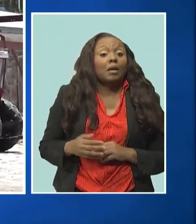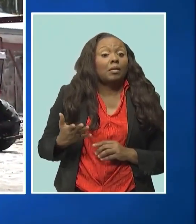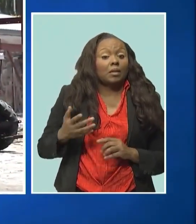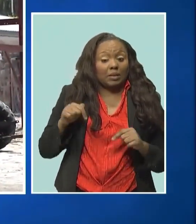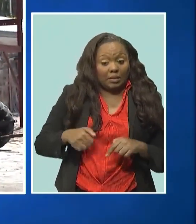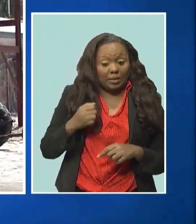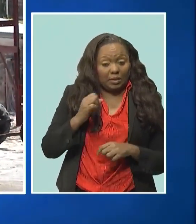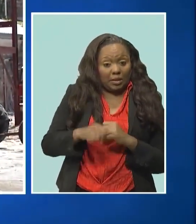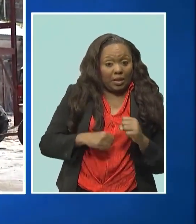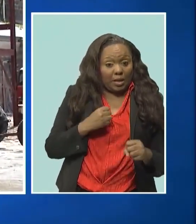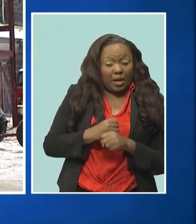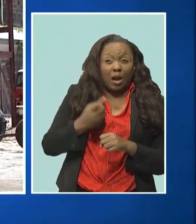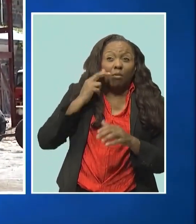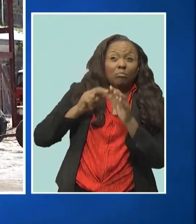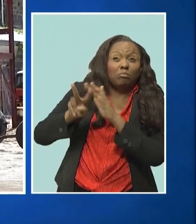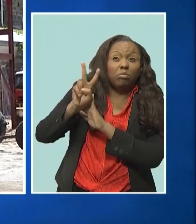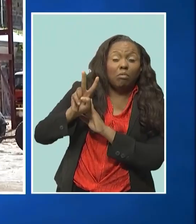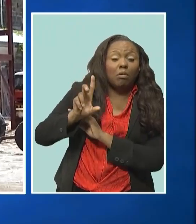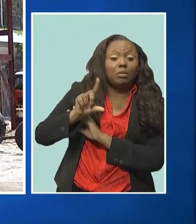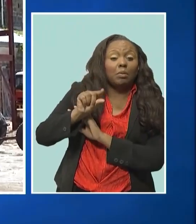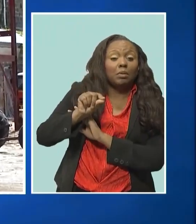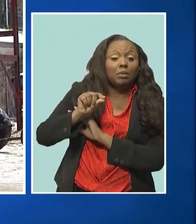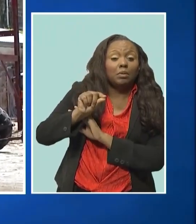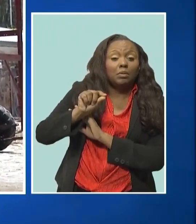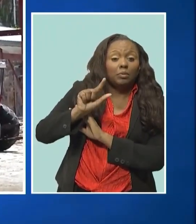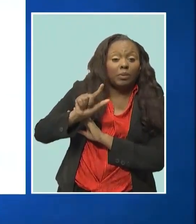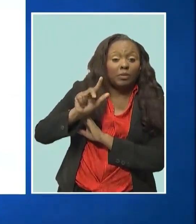yield, the 2024 crop is looking good.